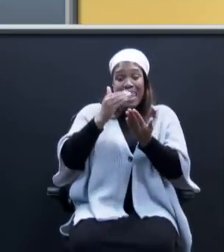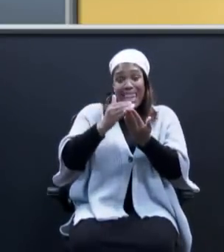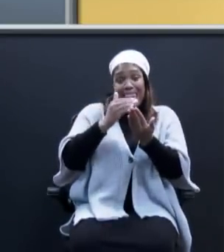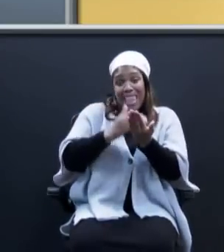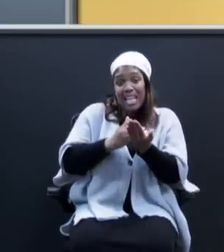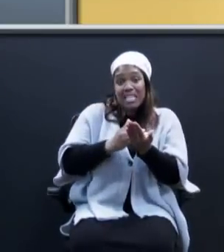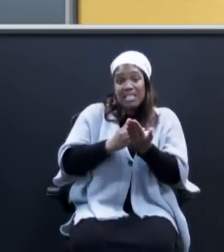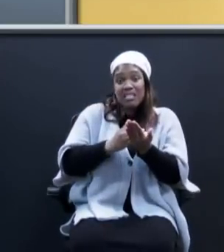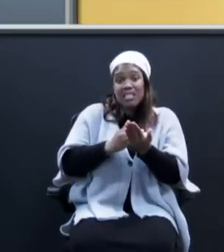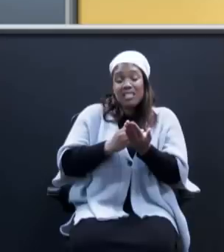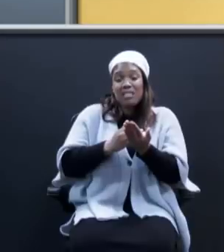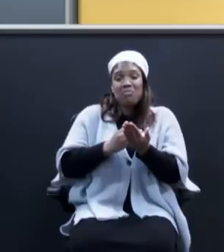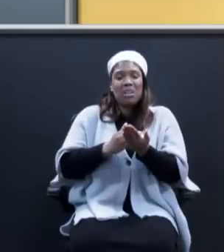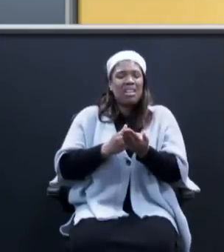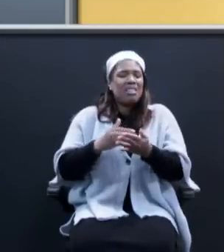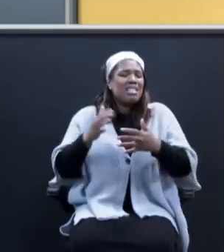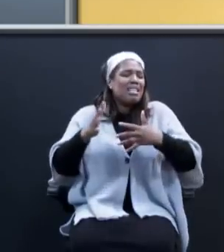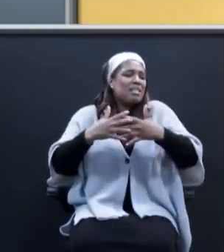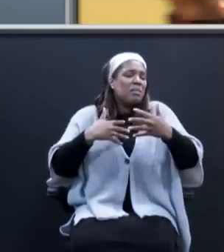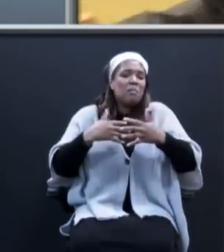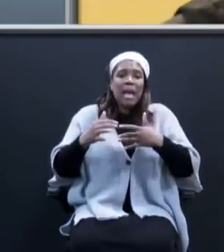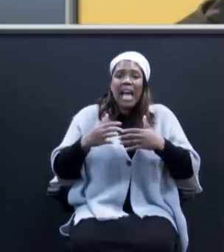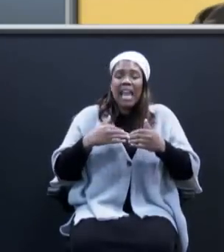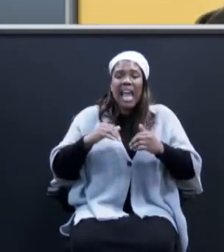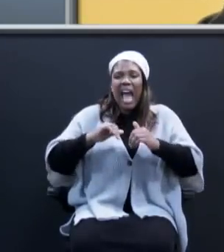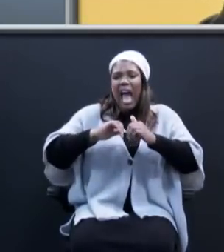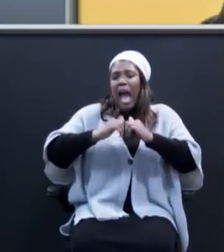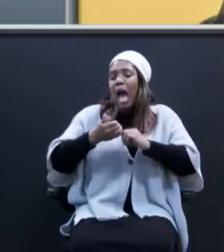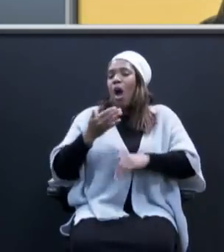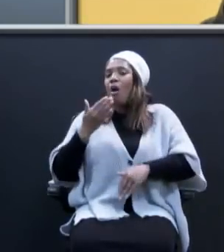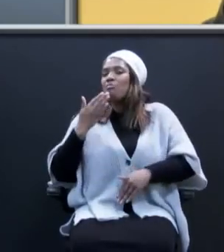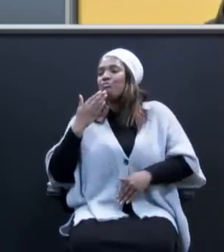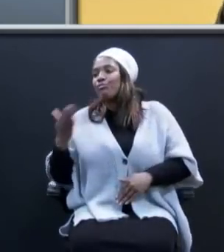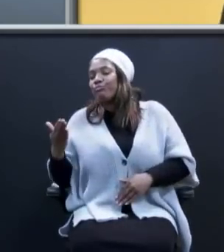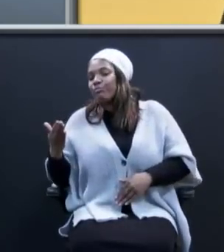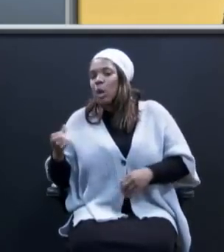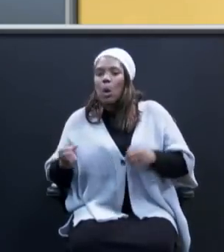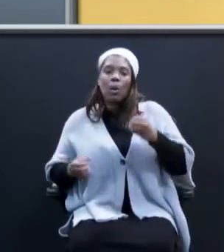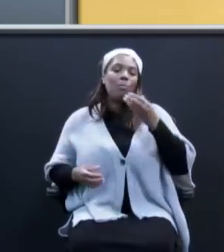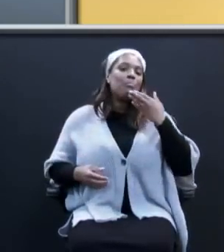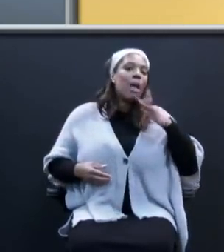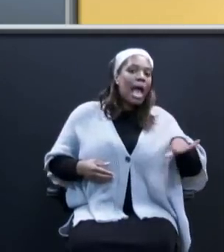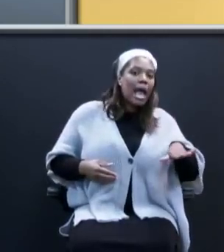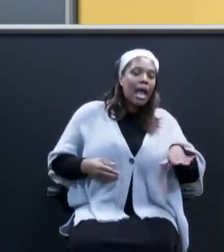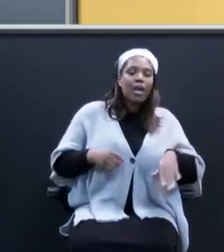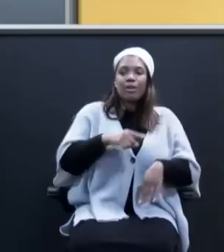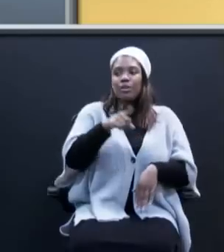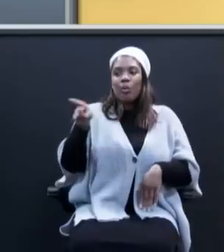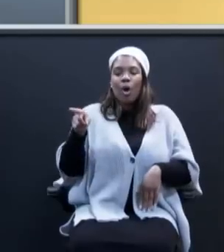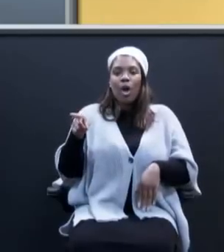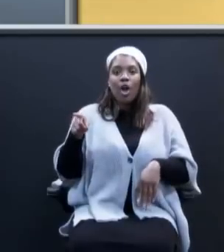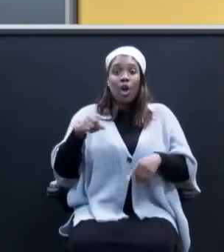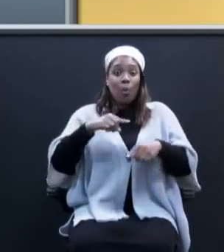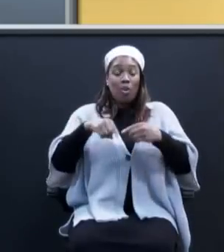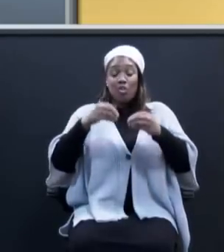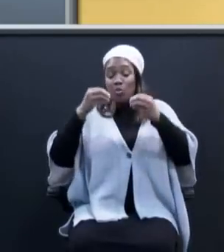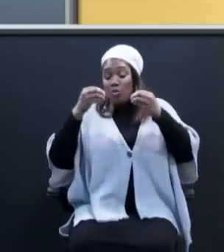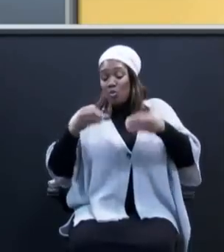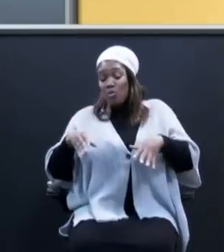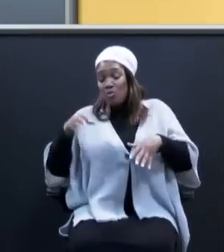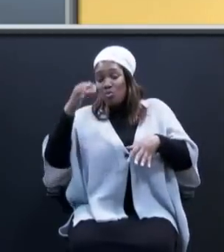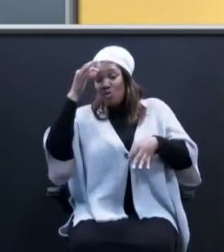I don't care how good you've been and how long did you walk in the word, but the day that you lose your faith and don't do what God